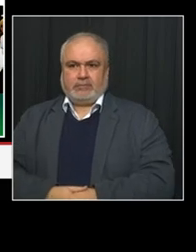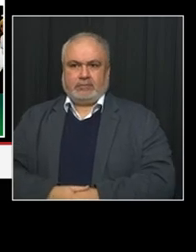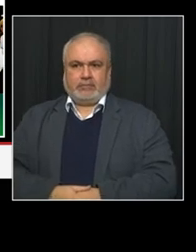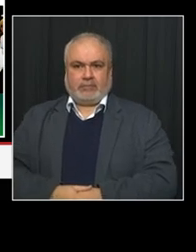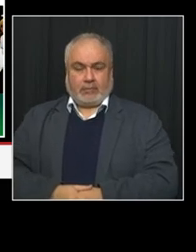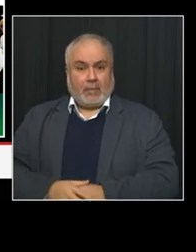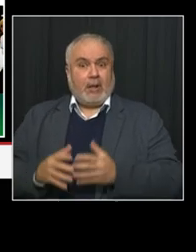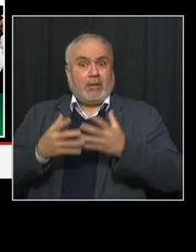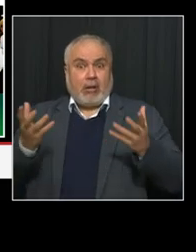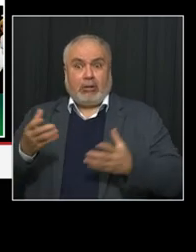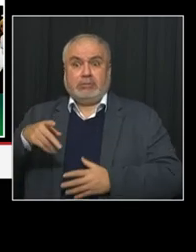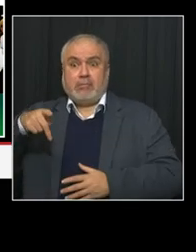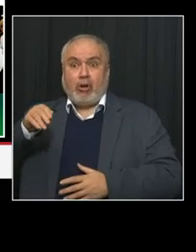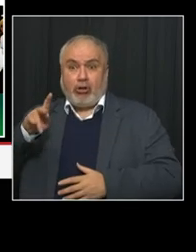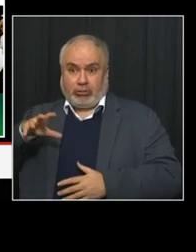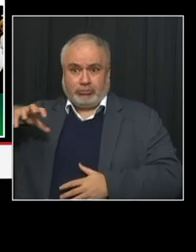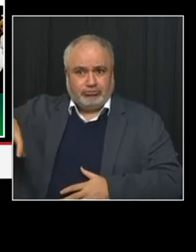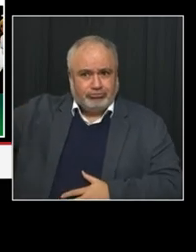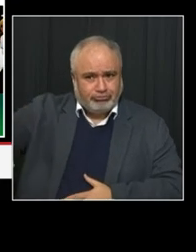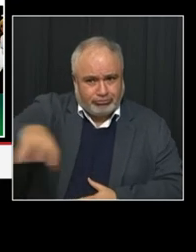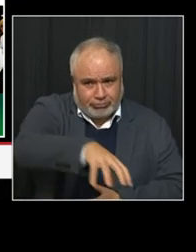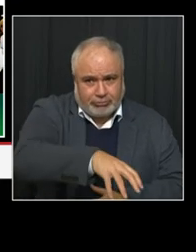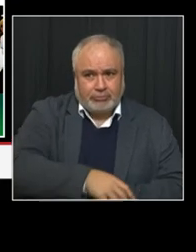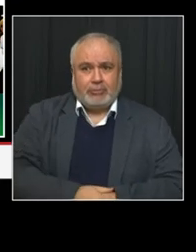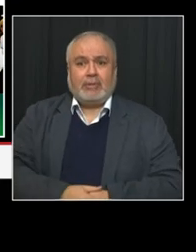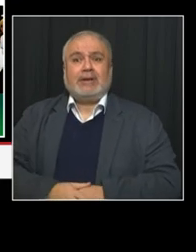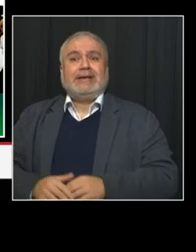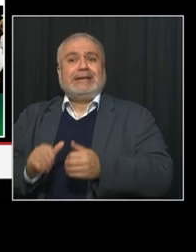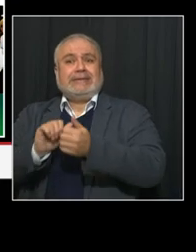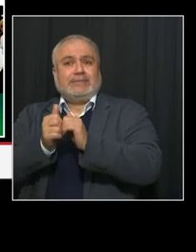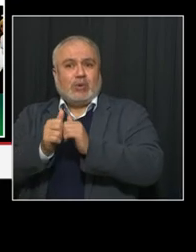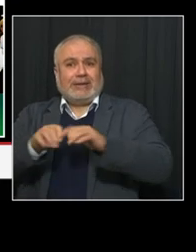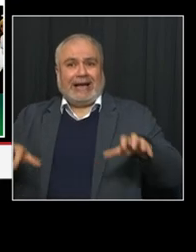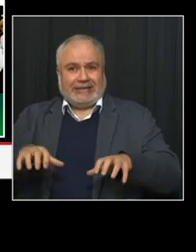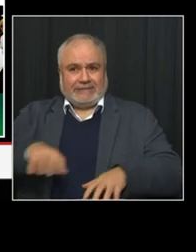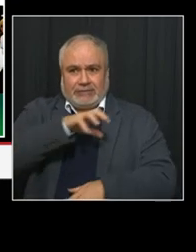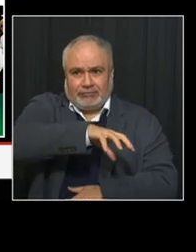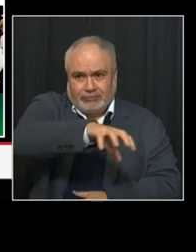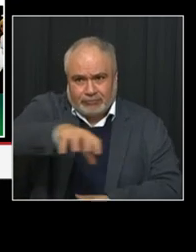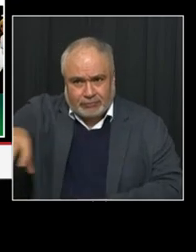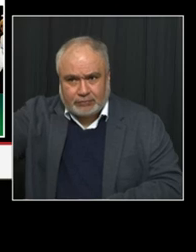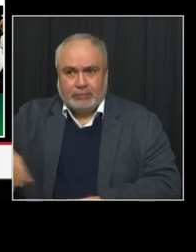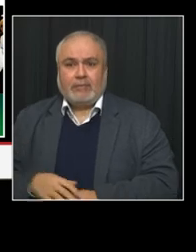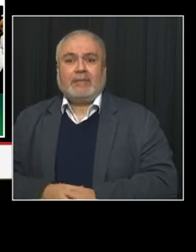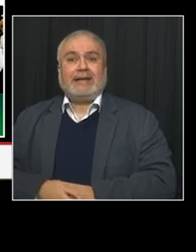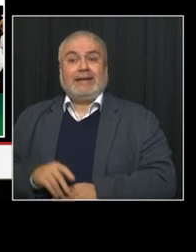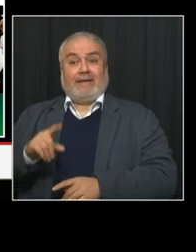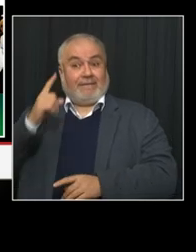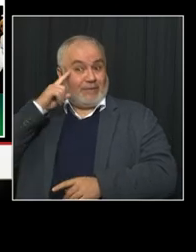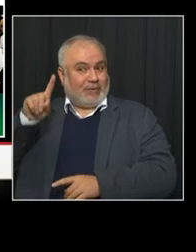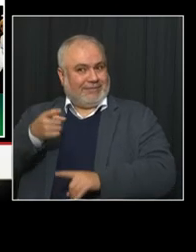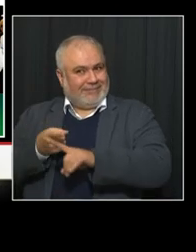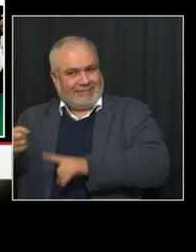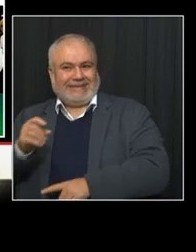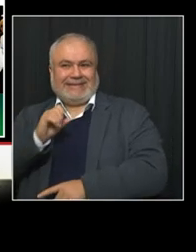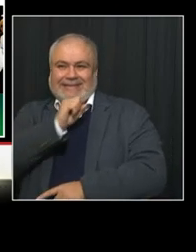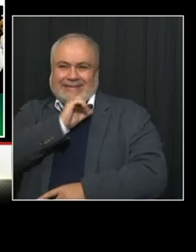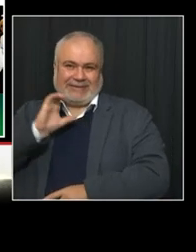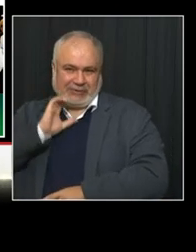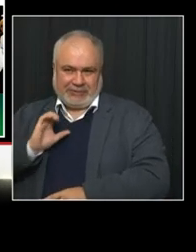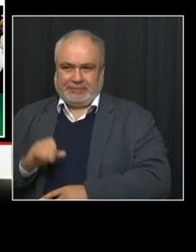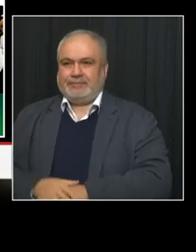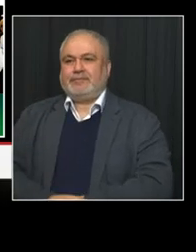group sports, activity clubs, and more. We've created the Produce Plus program to help provide more fresh fruits and